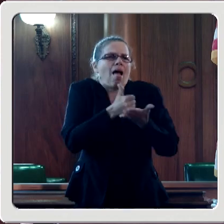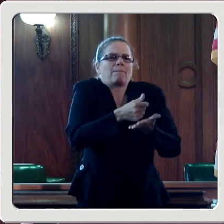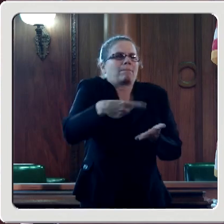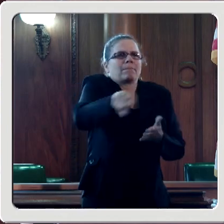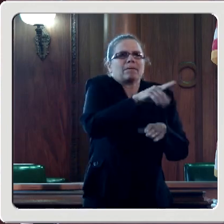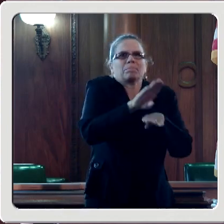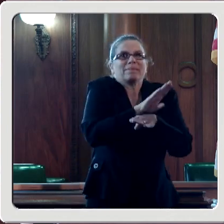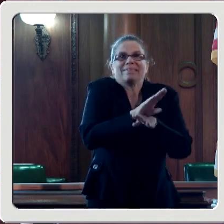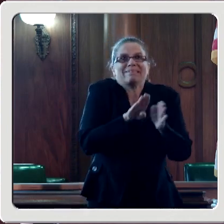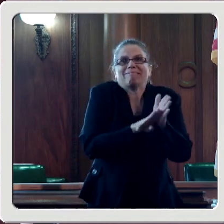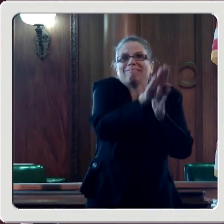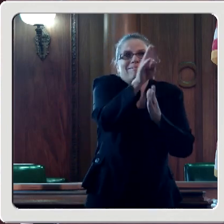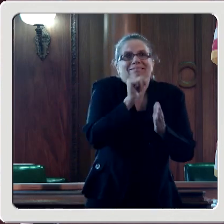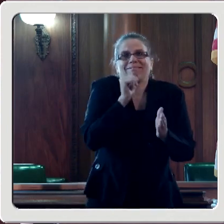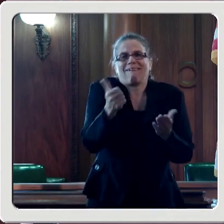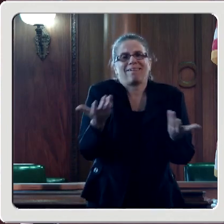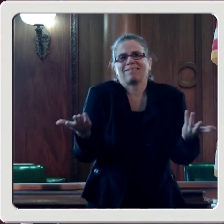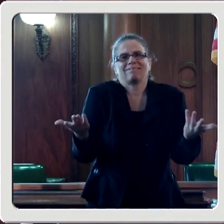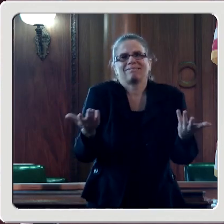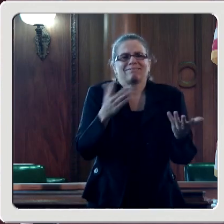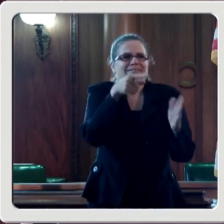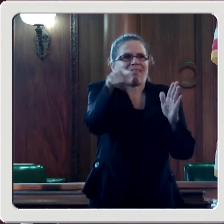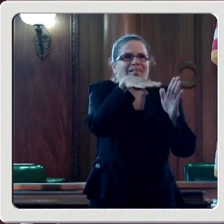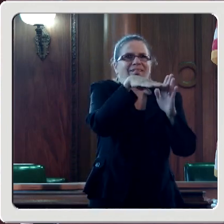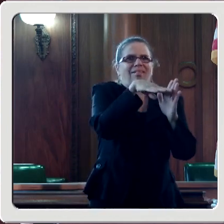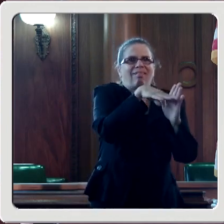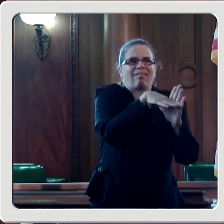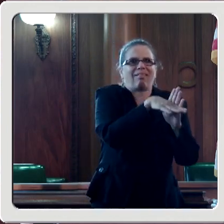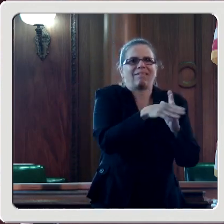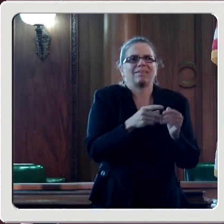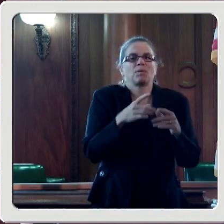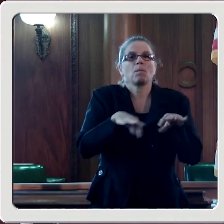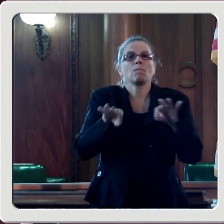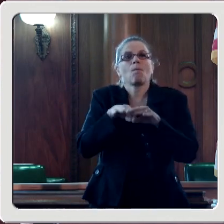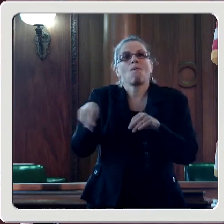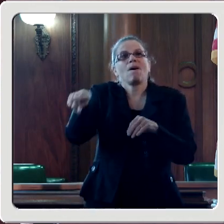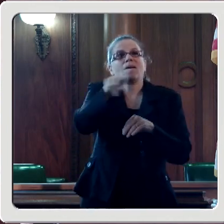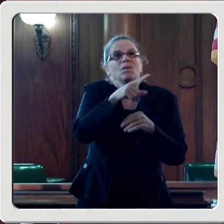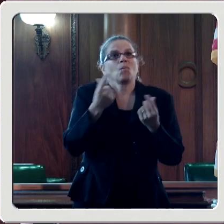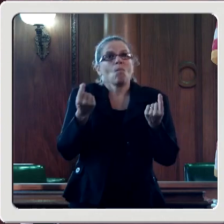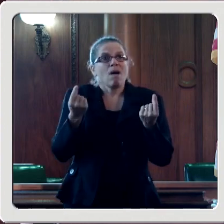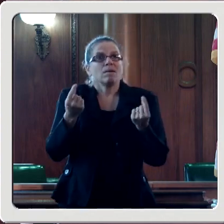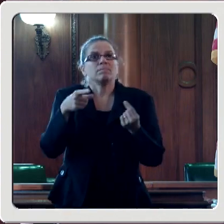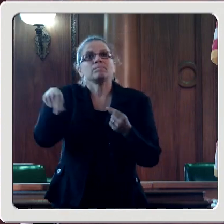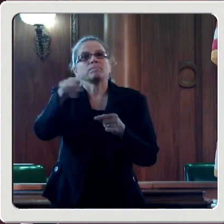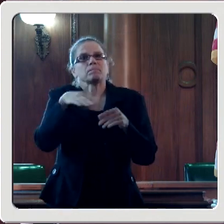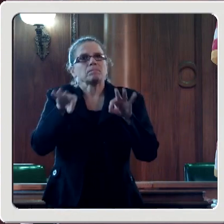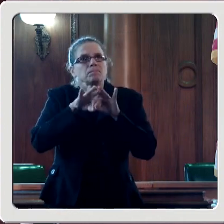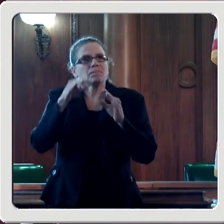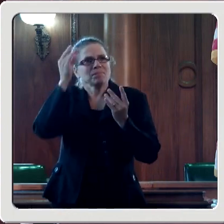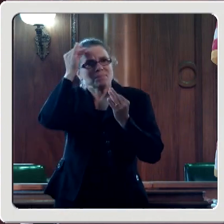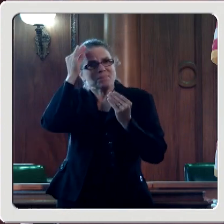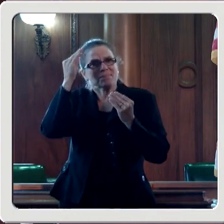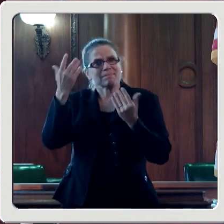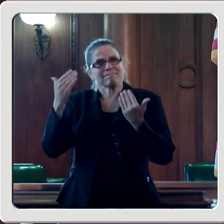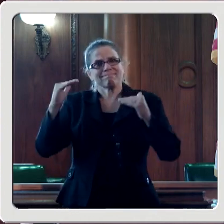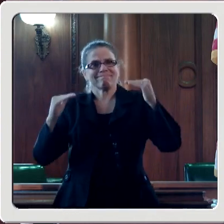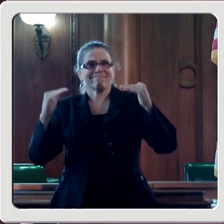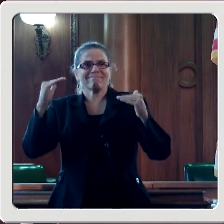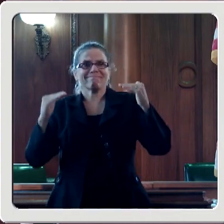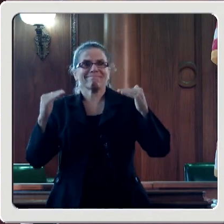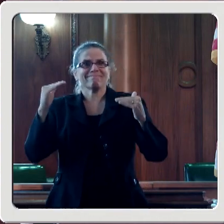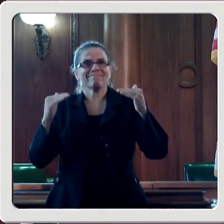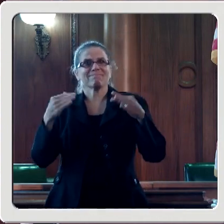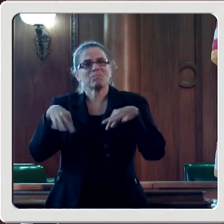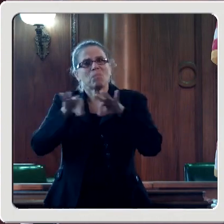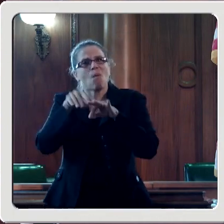neighborhoods, parks. So it's a delicate situation that we're dealing with. But on the business front, I really want to commend